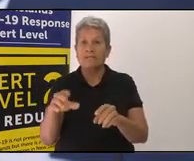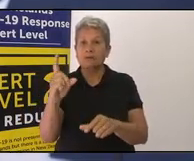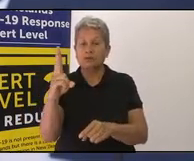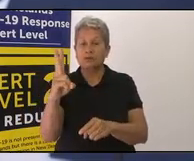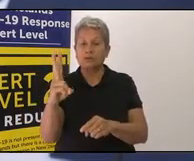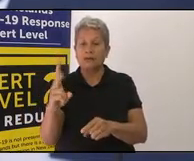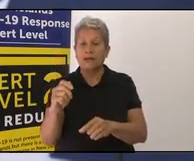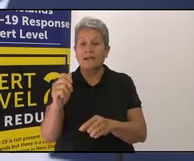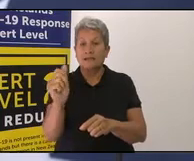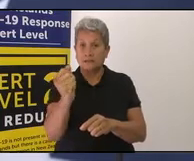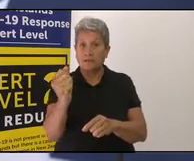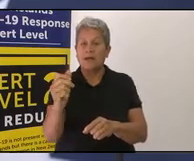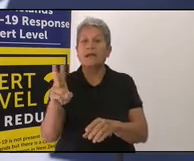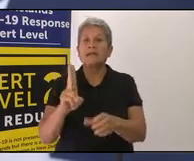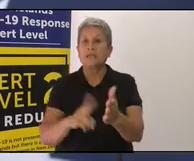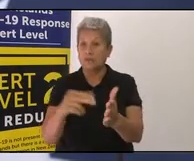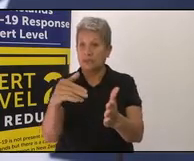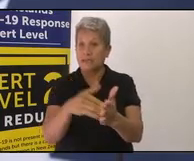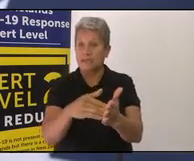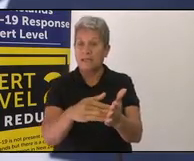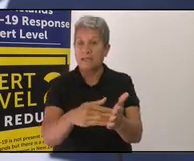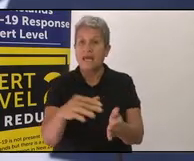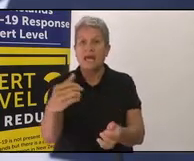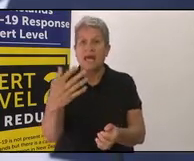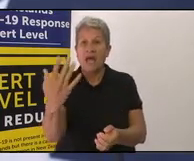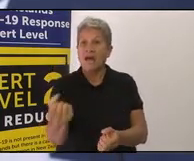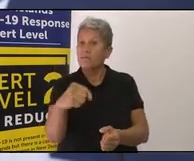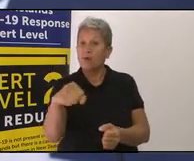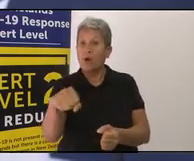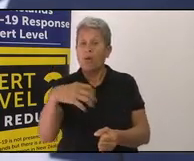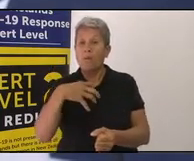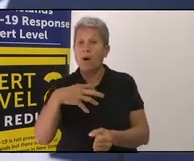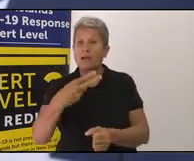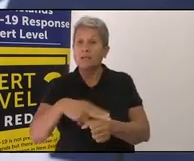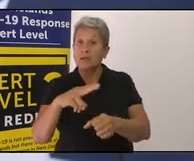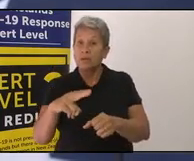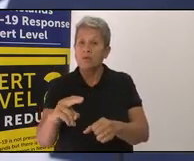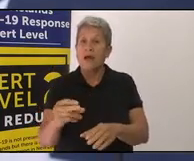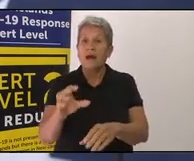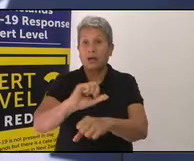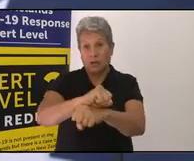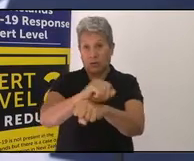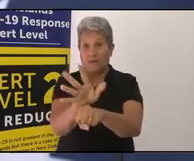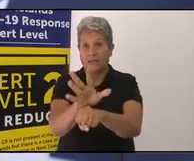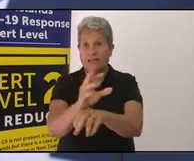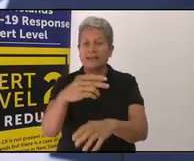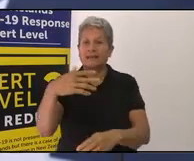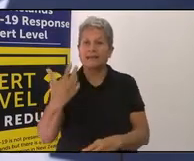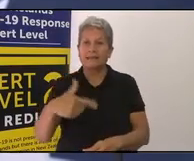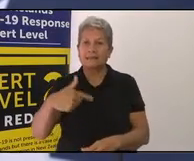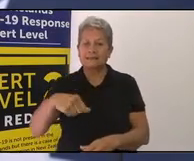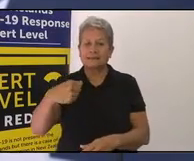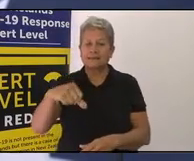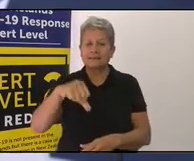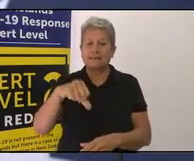14 consecutive days without any new cases of community transmission of COVID-19. Cabinet